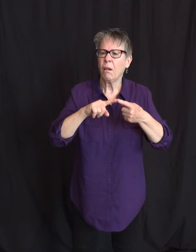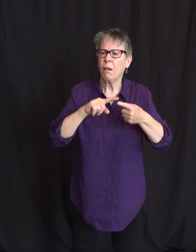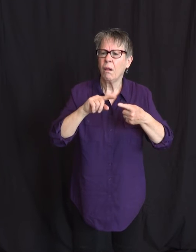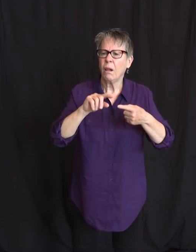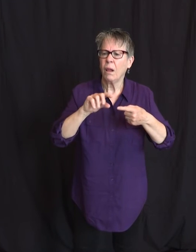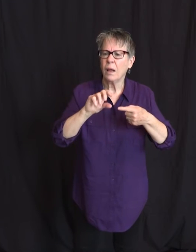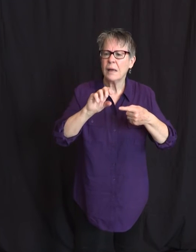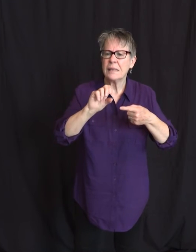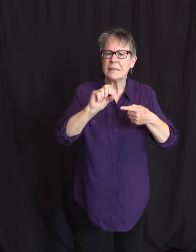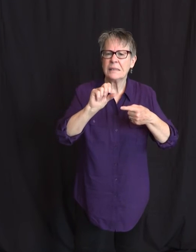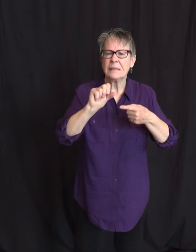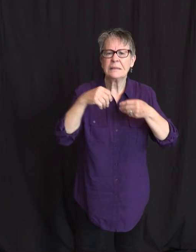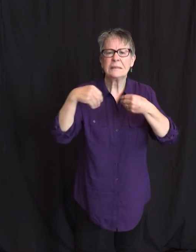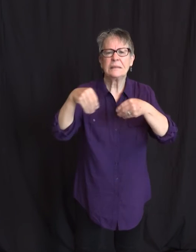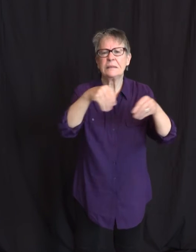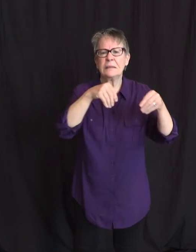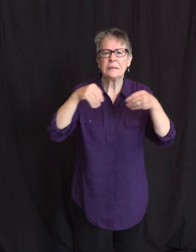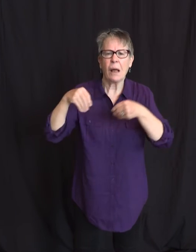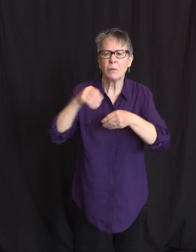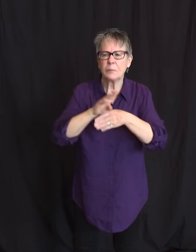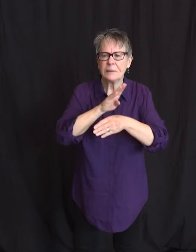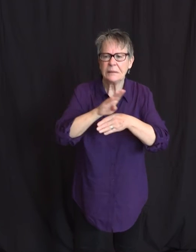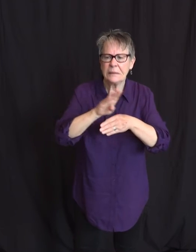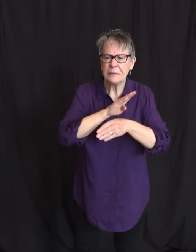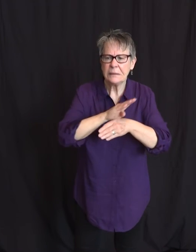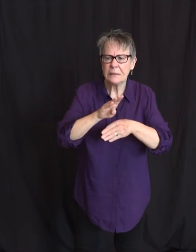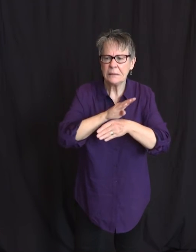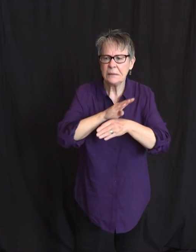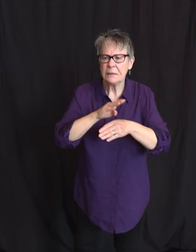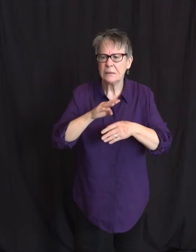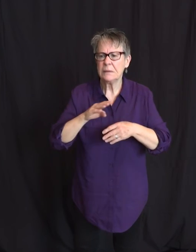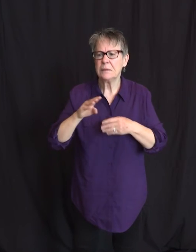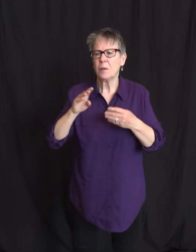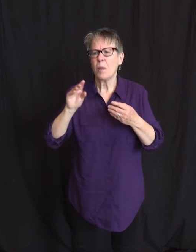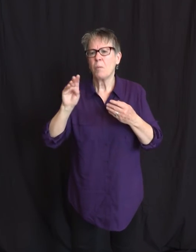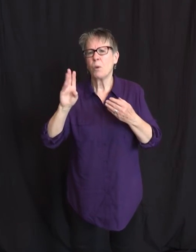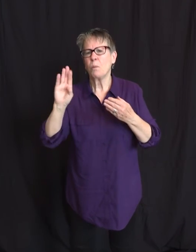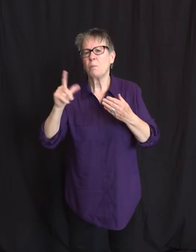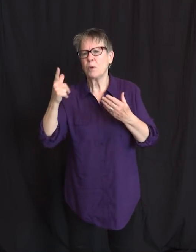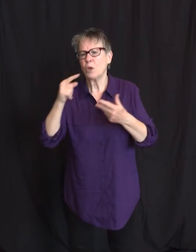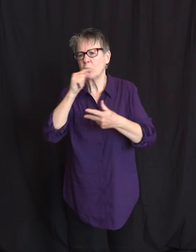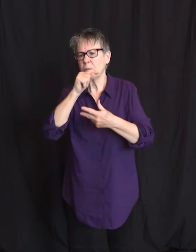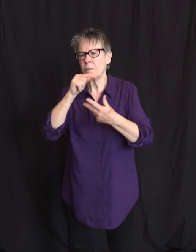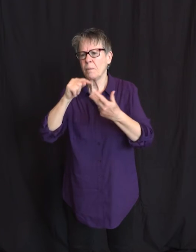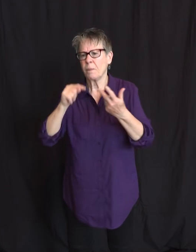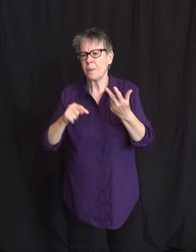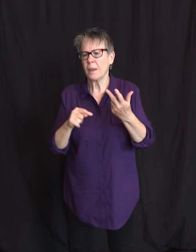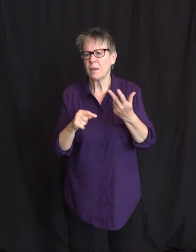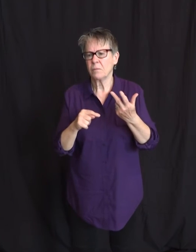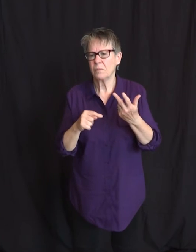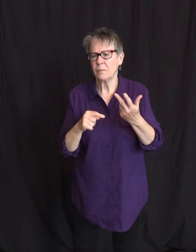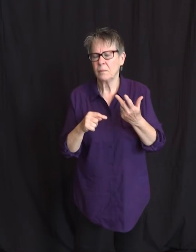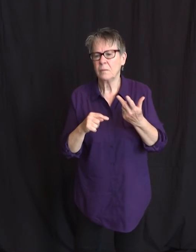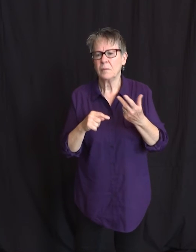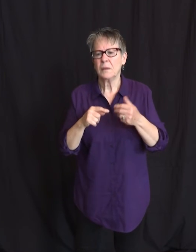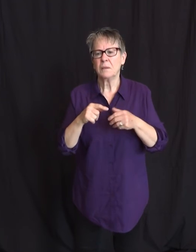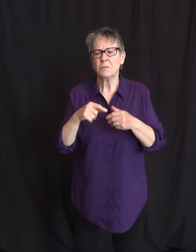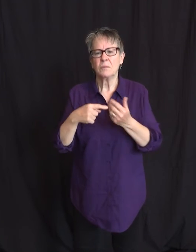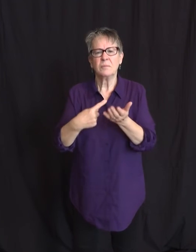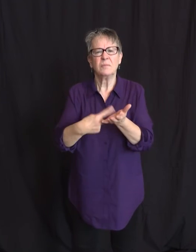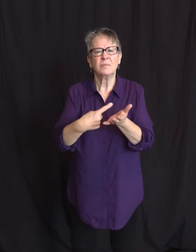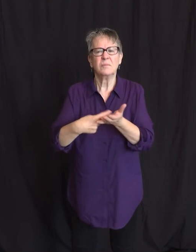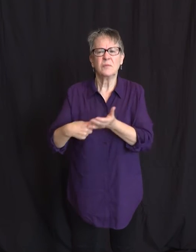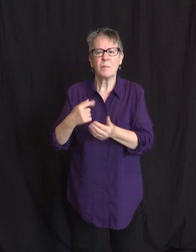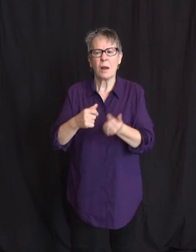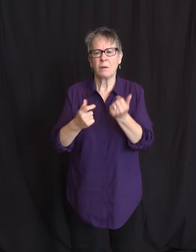three. And I mentioned the ultimate architecture of what contact tracing in New Jersey looks like is going to be some combination, and Judy